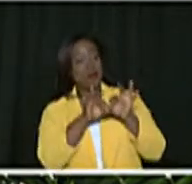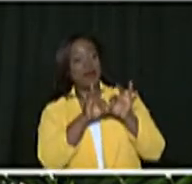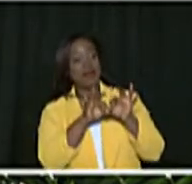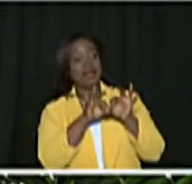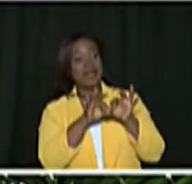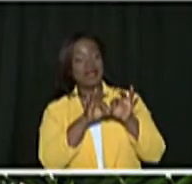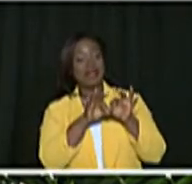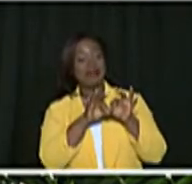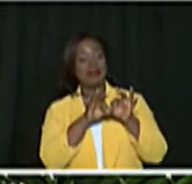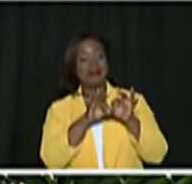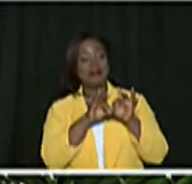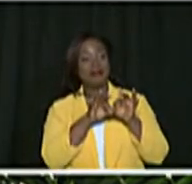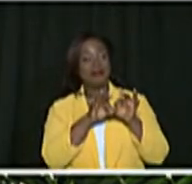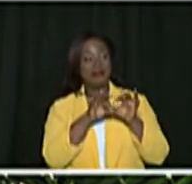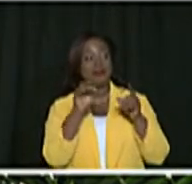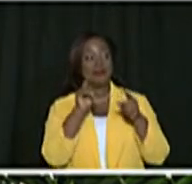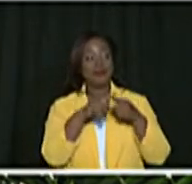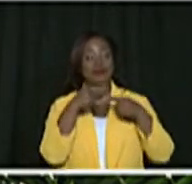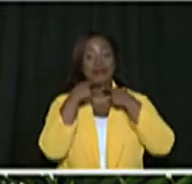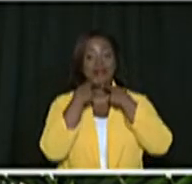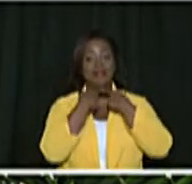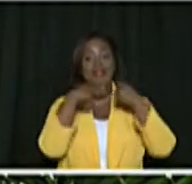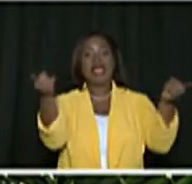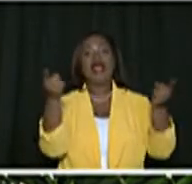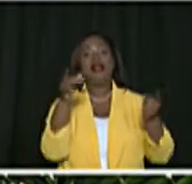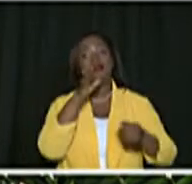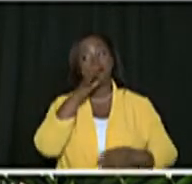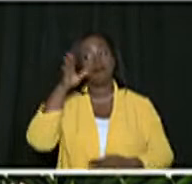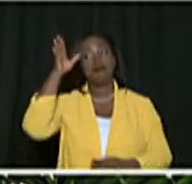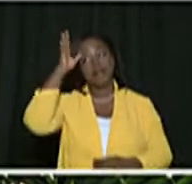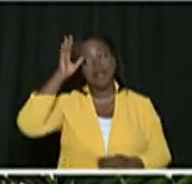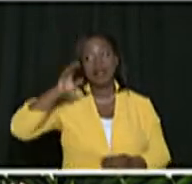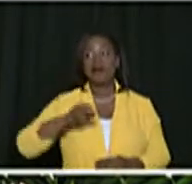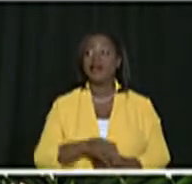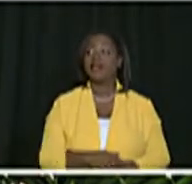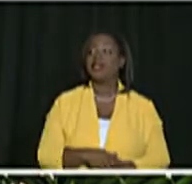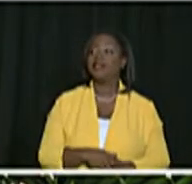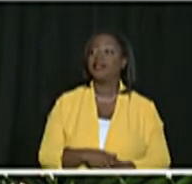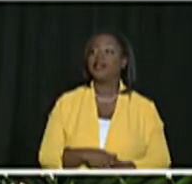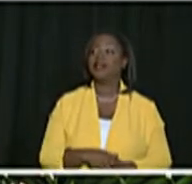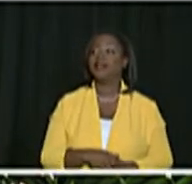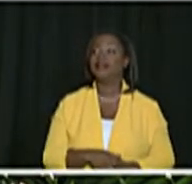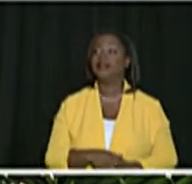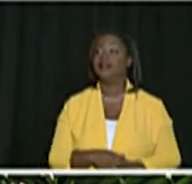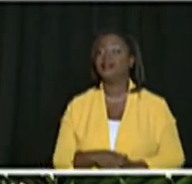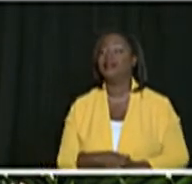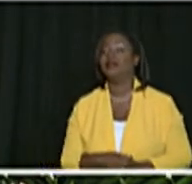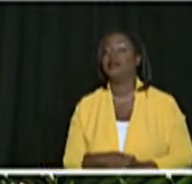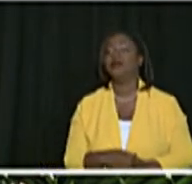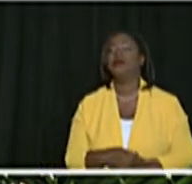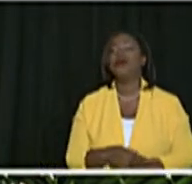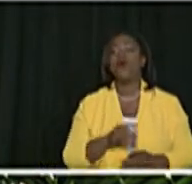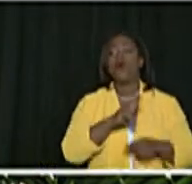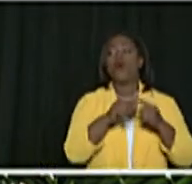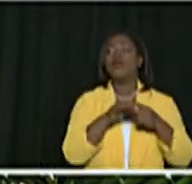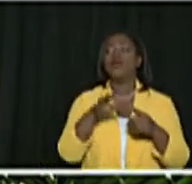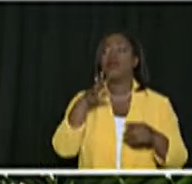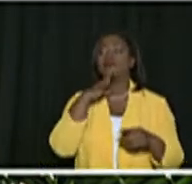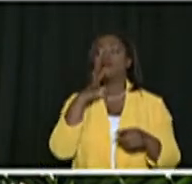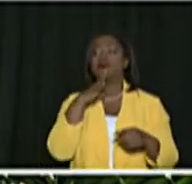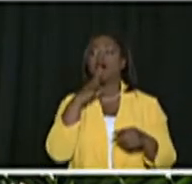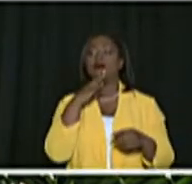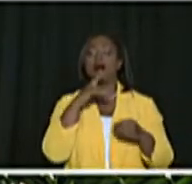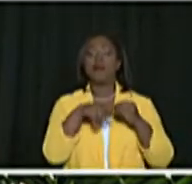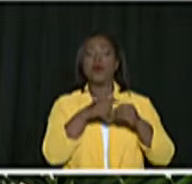to parents that when we speak about, like discipline and abuse and everything else, discipline must be